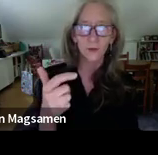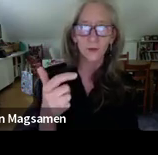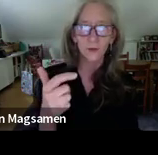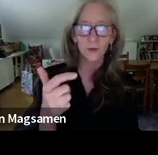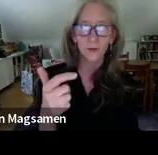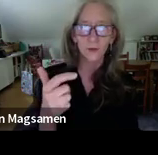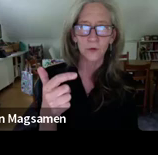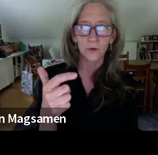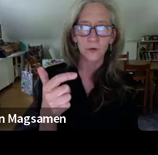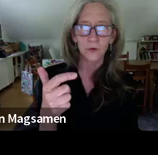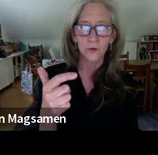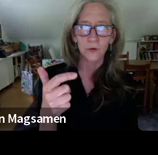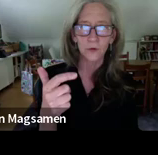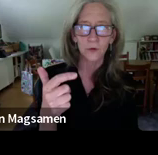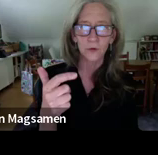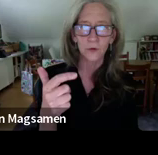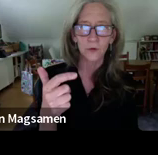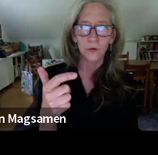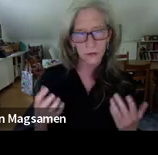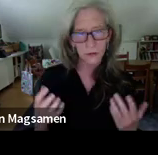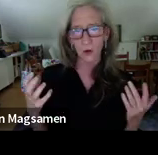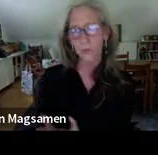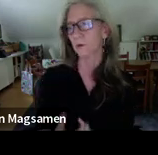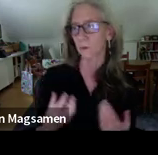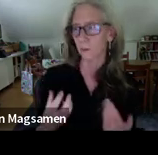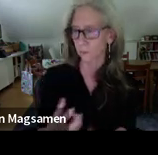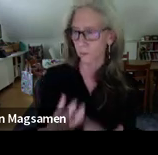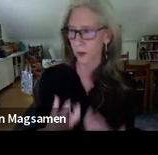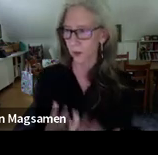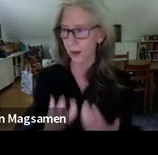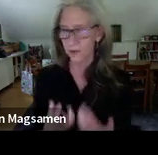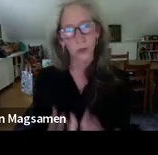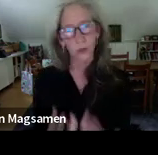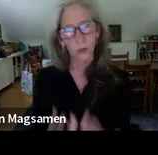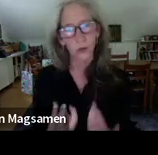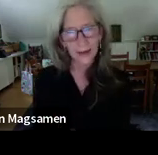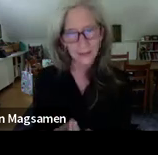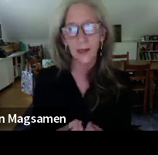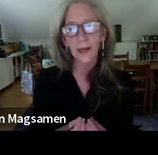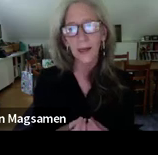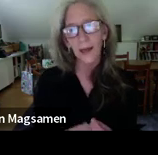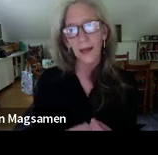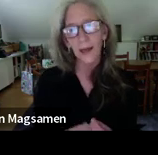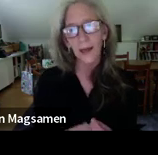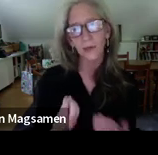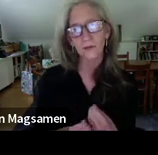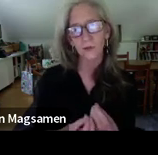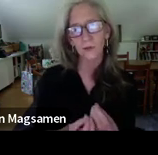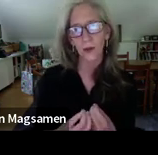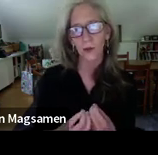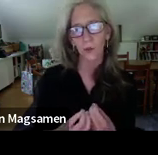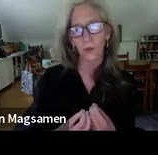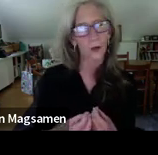turn over every 30 to 60 days. So bodies are these incredible have this